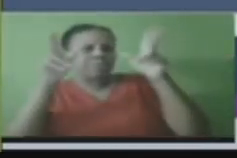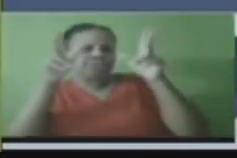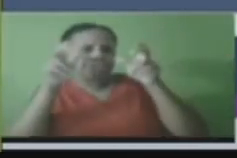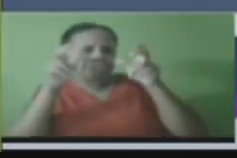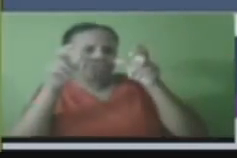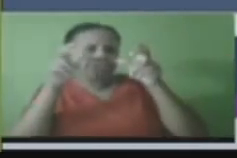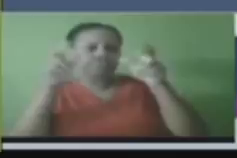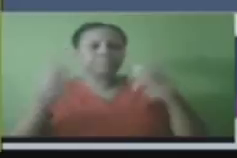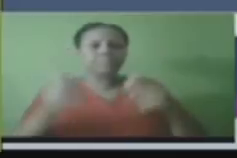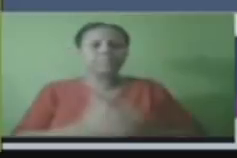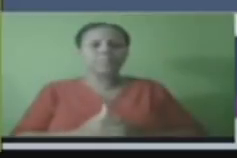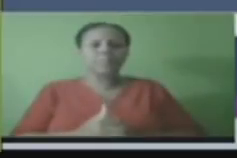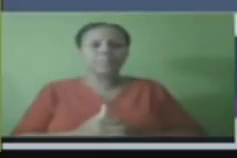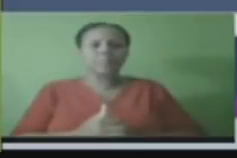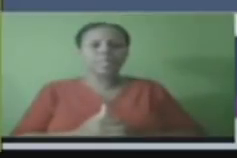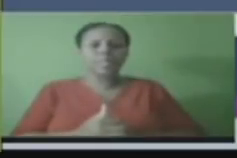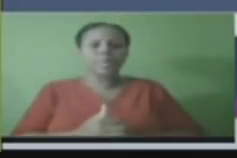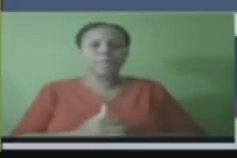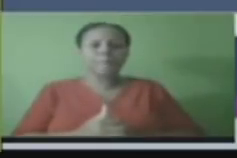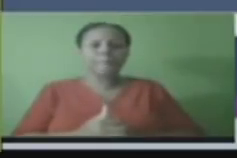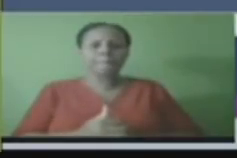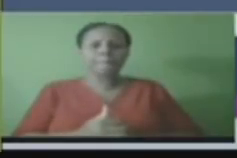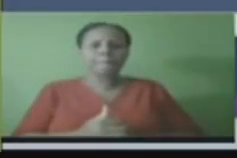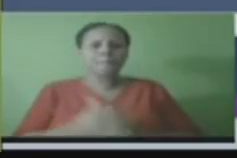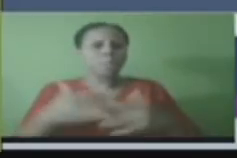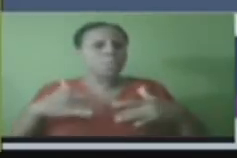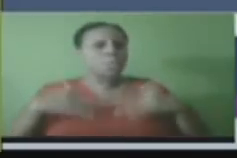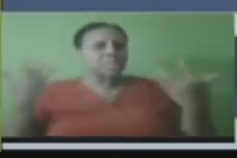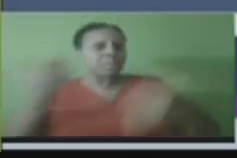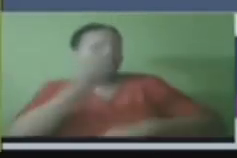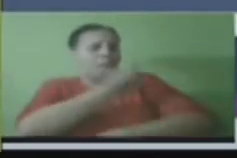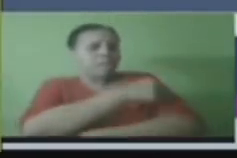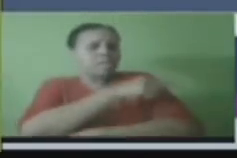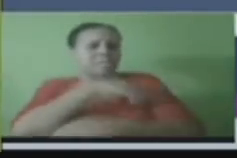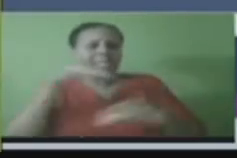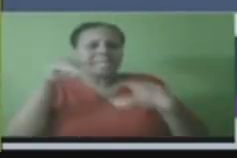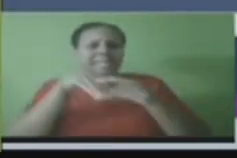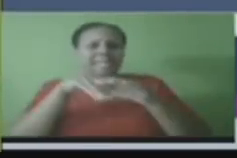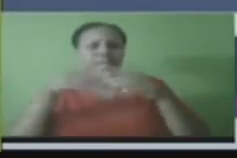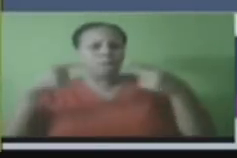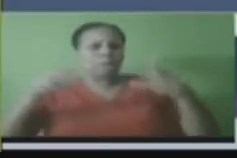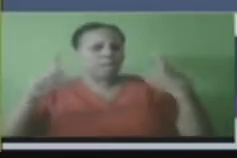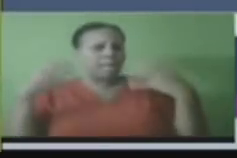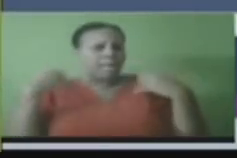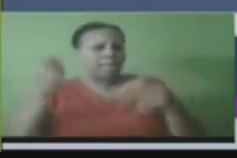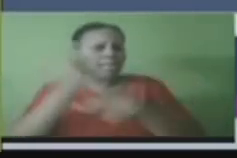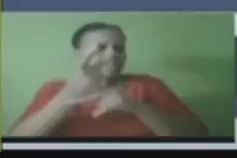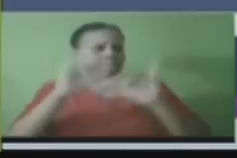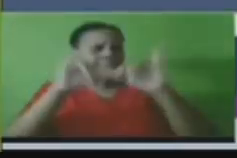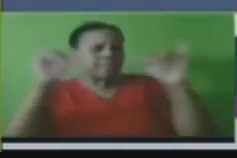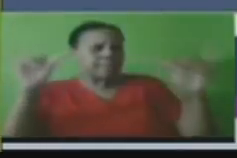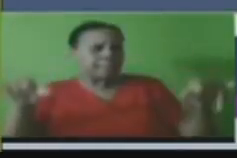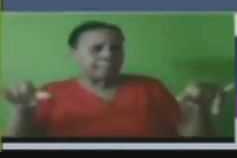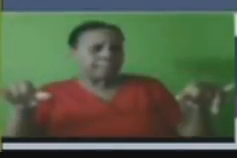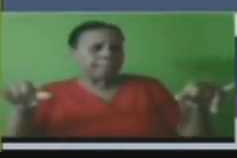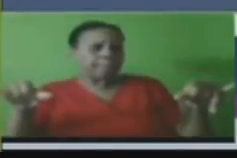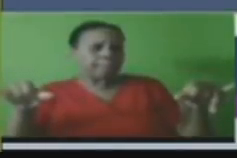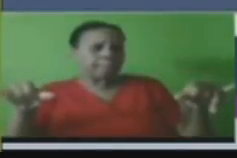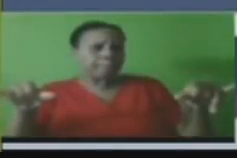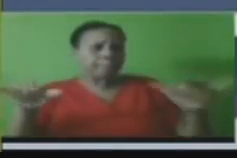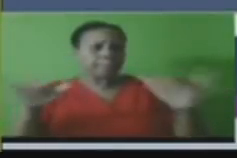the status of the hospitals in the parallel healthcare system. As of July 17, 2021, there are